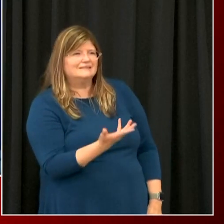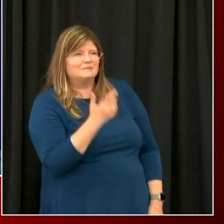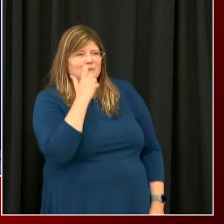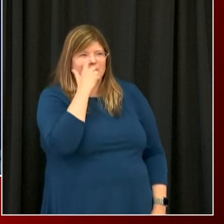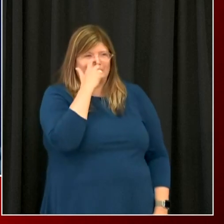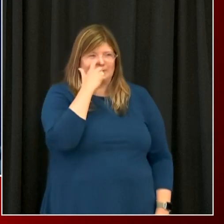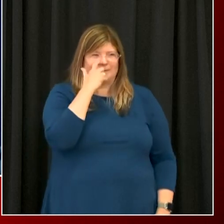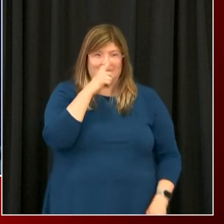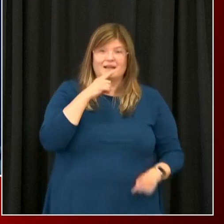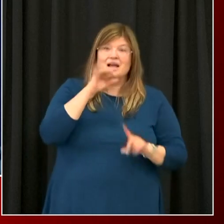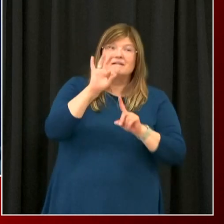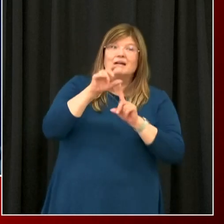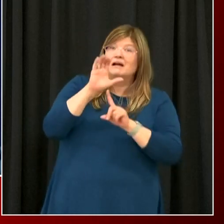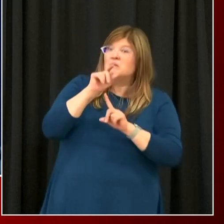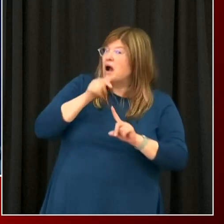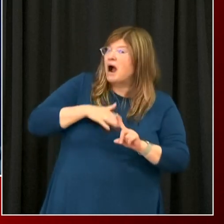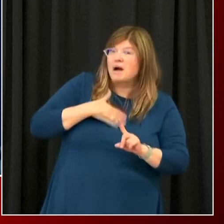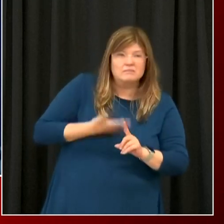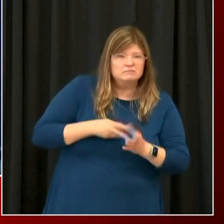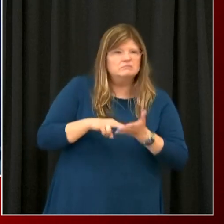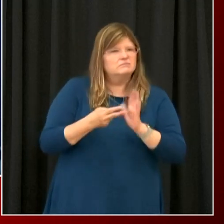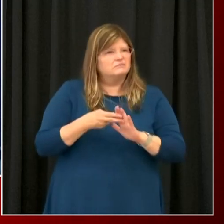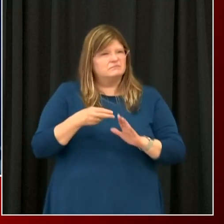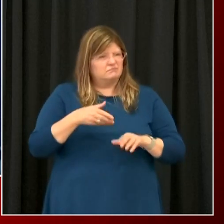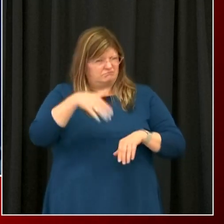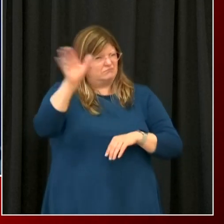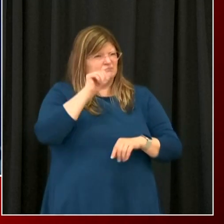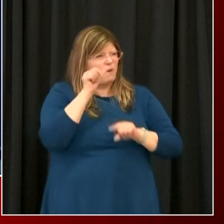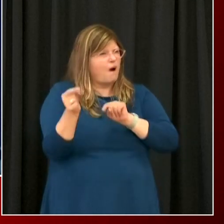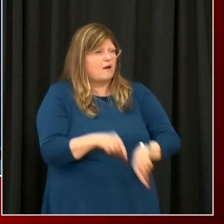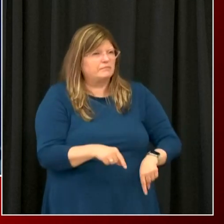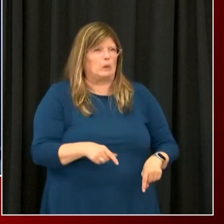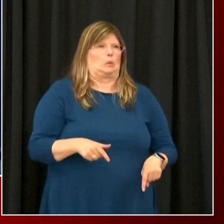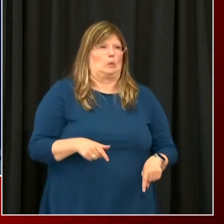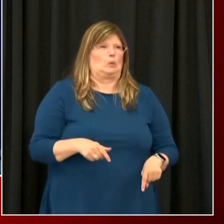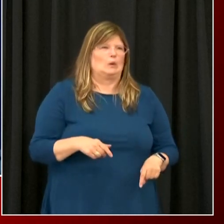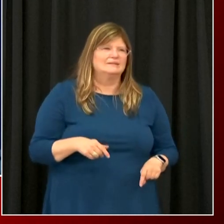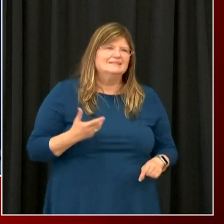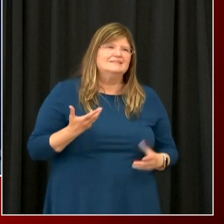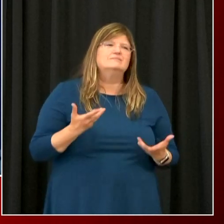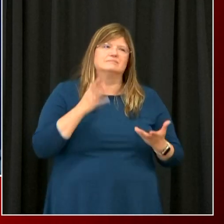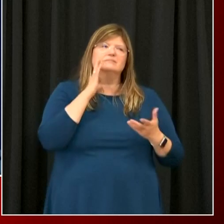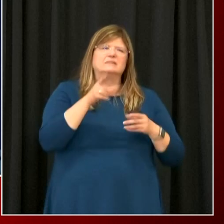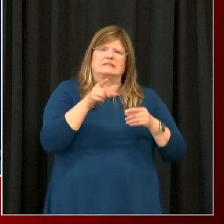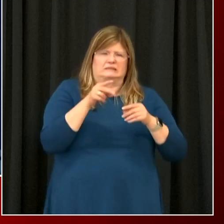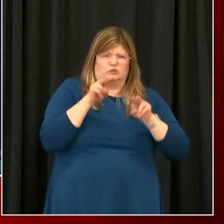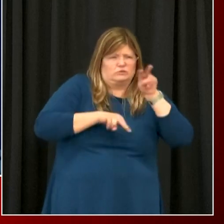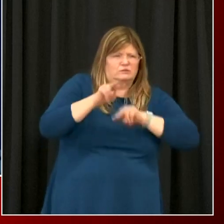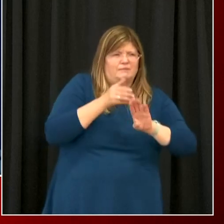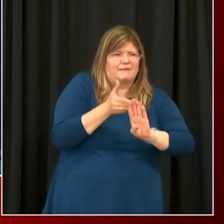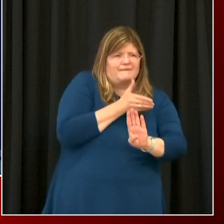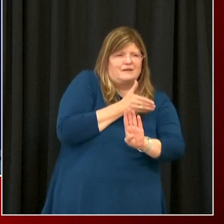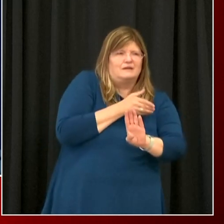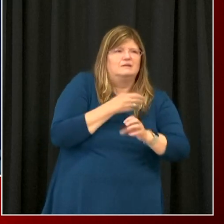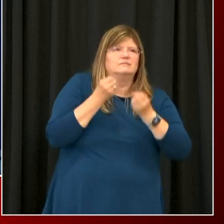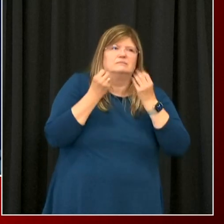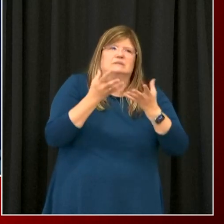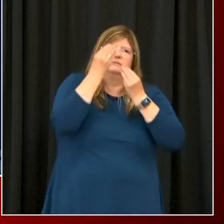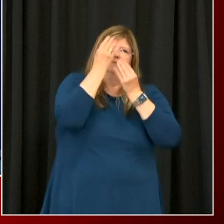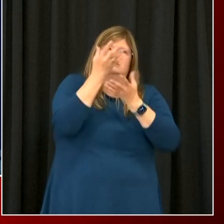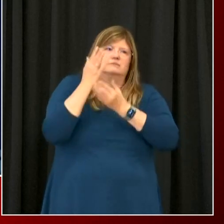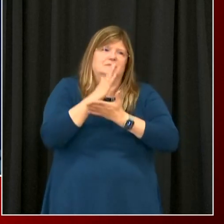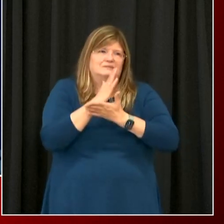we anticipate that the events will start earlier. So these the information we have a lot of different information about a number of events that are occurring